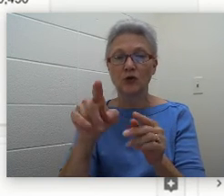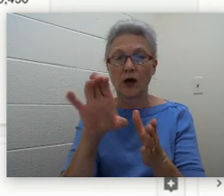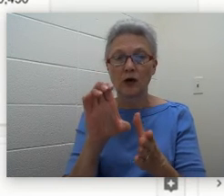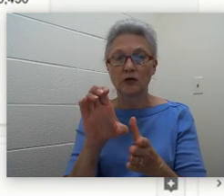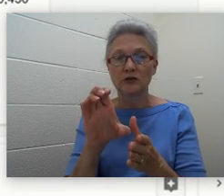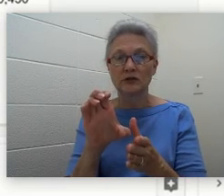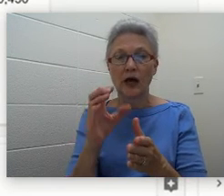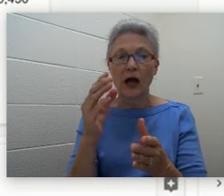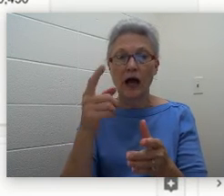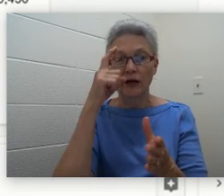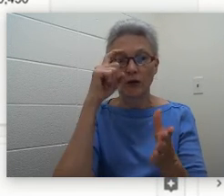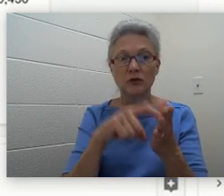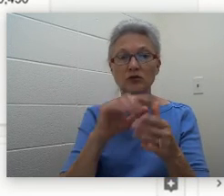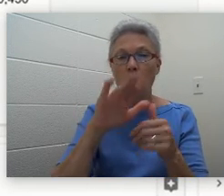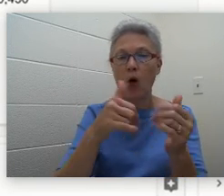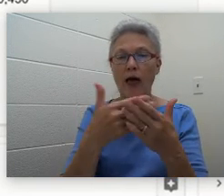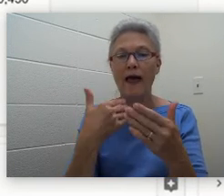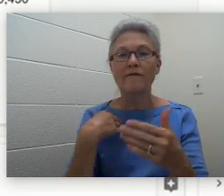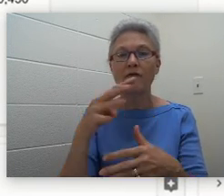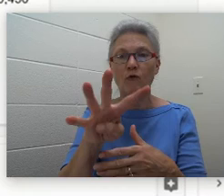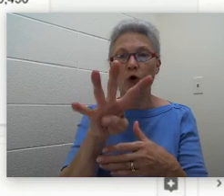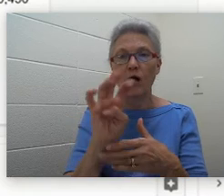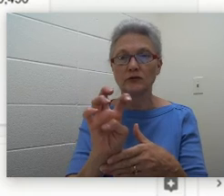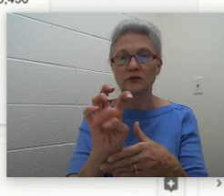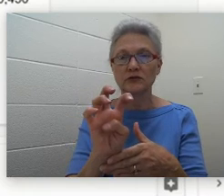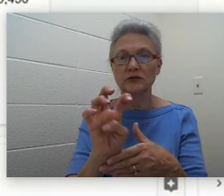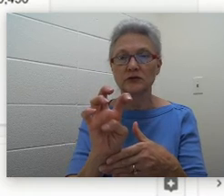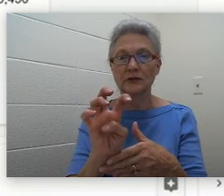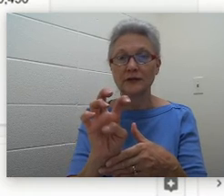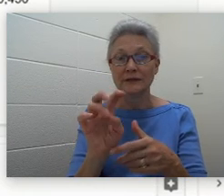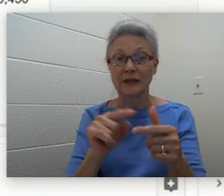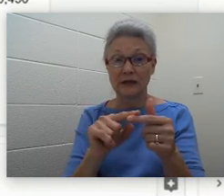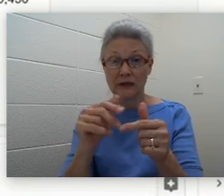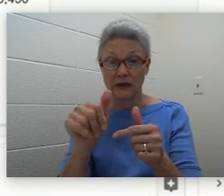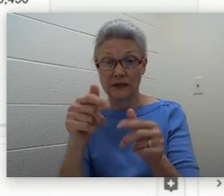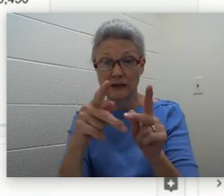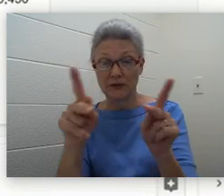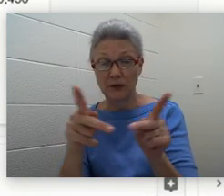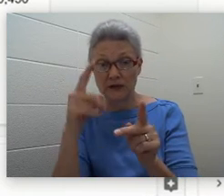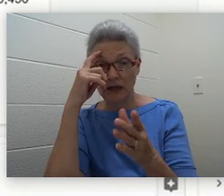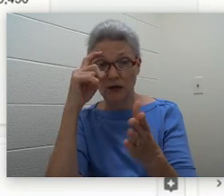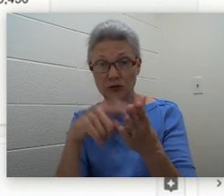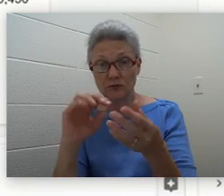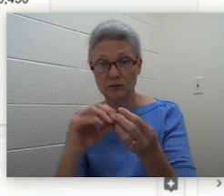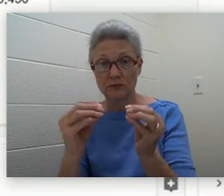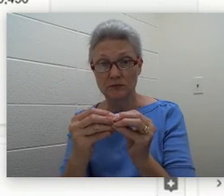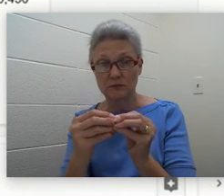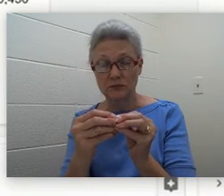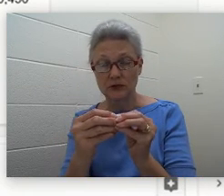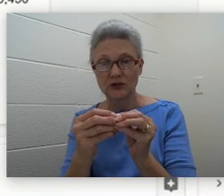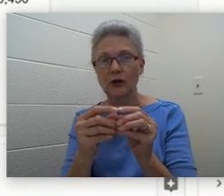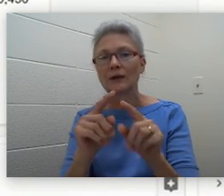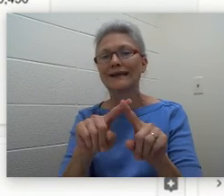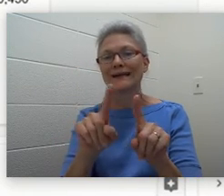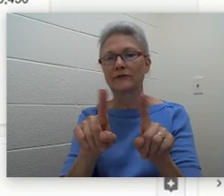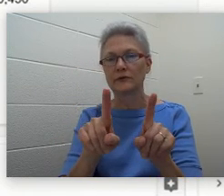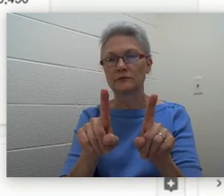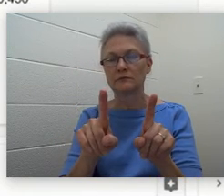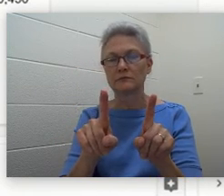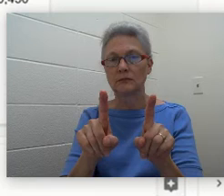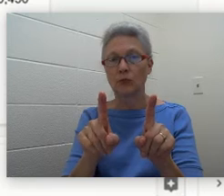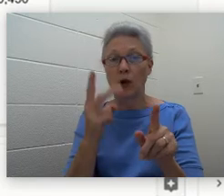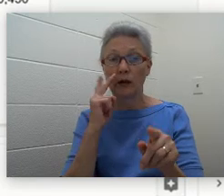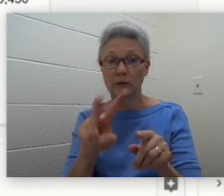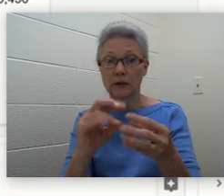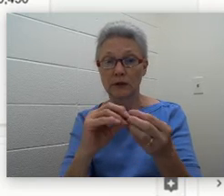noticing that all numbers have 4 hundreds. It's not until the 10s place where I notice that my numbers start to differ. When I